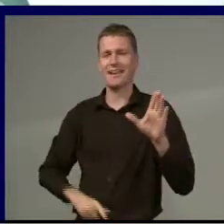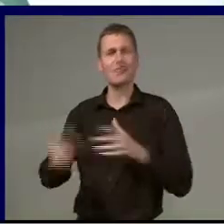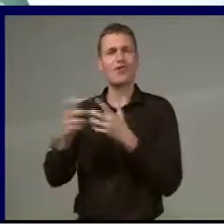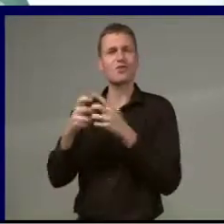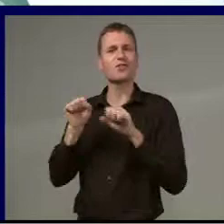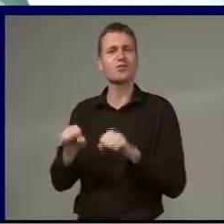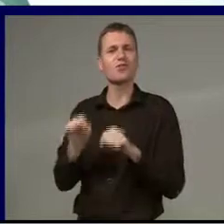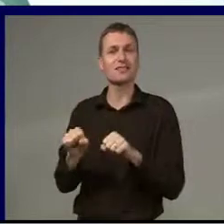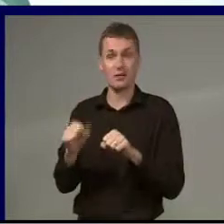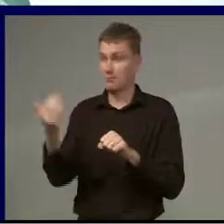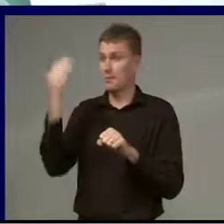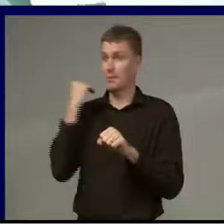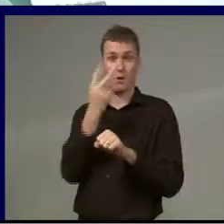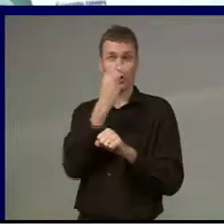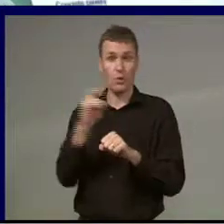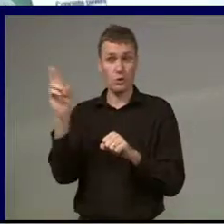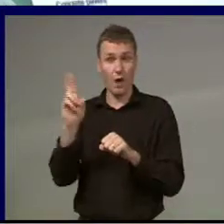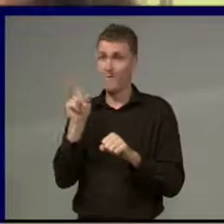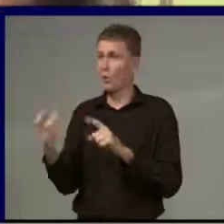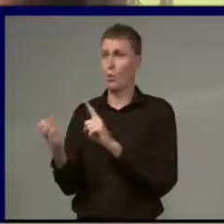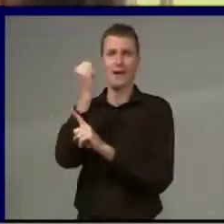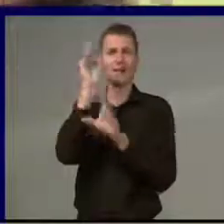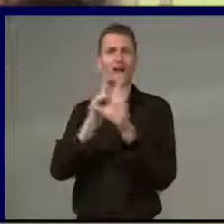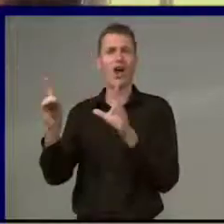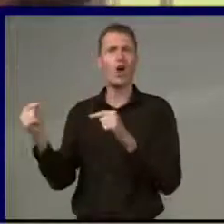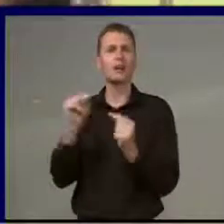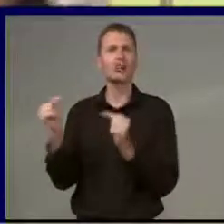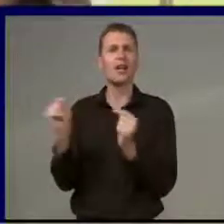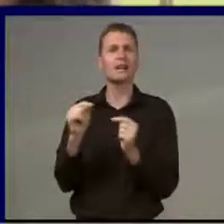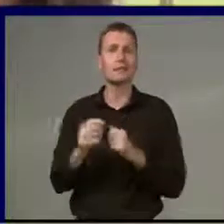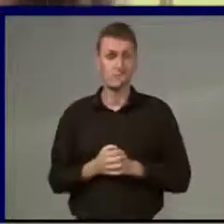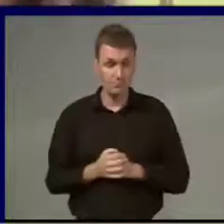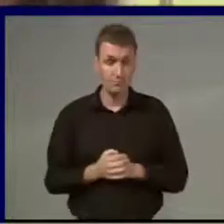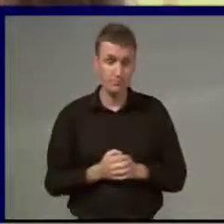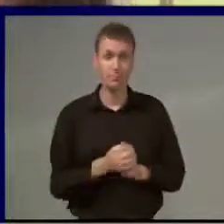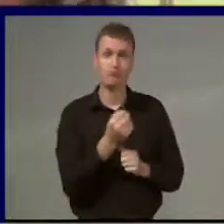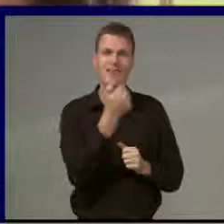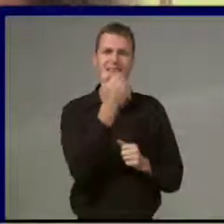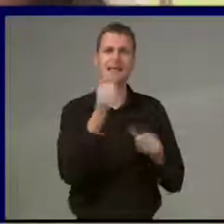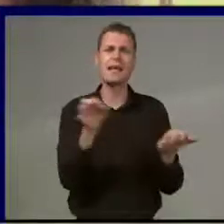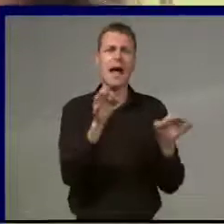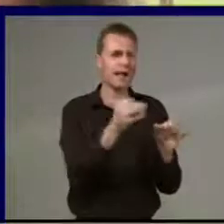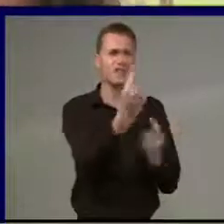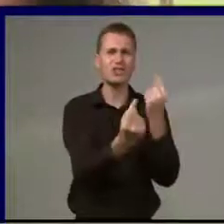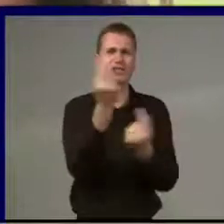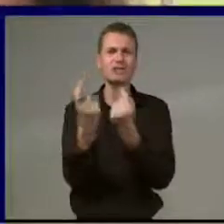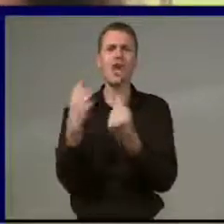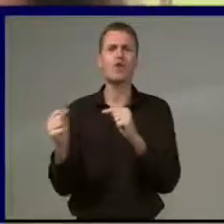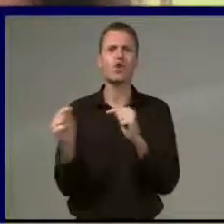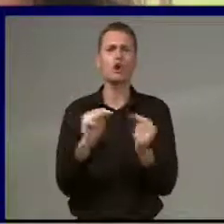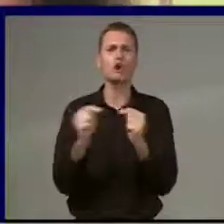design competition back in 2012. And they had a design competition for each of the 6 gardens. There was, I think, 4 students